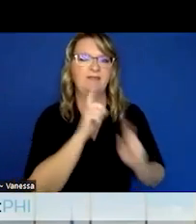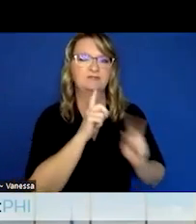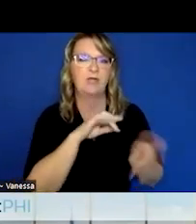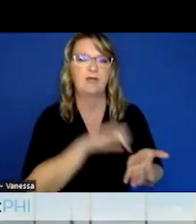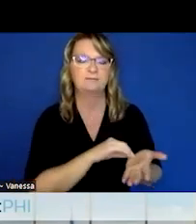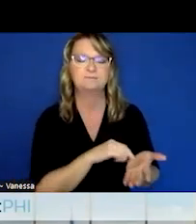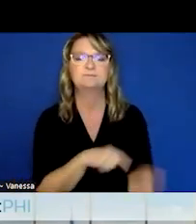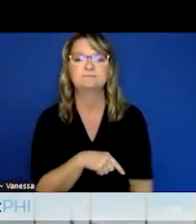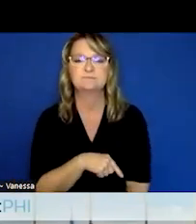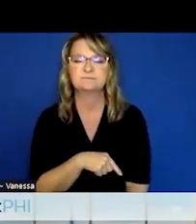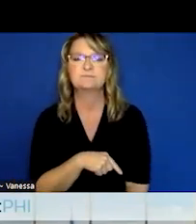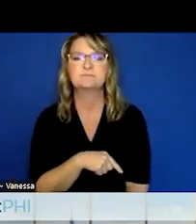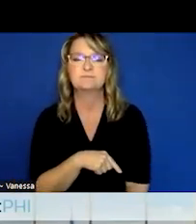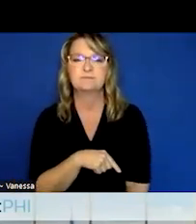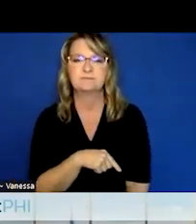right now.